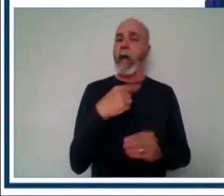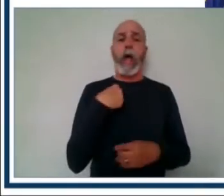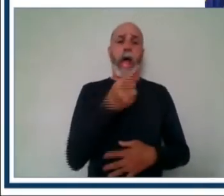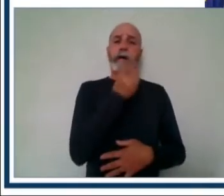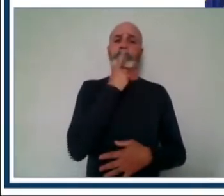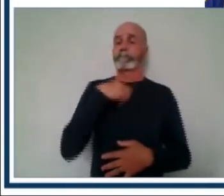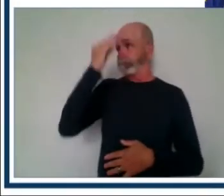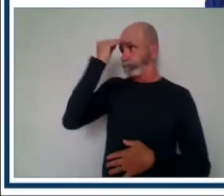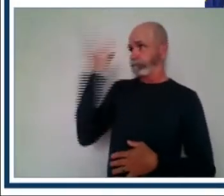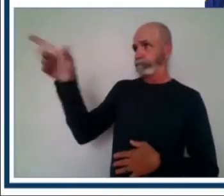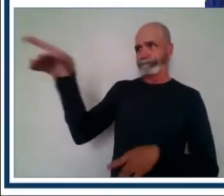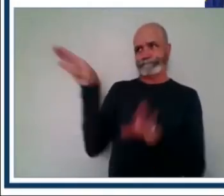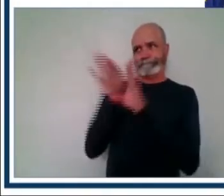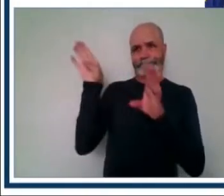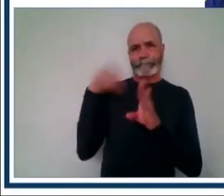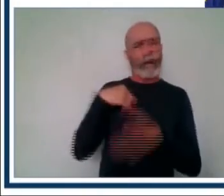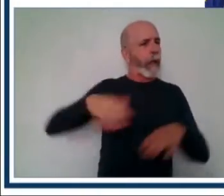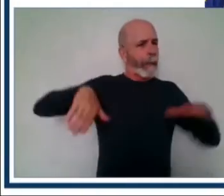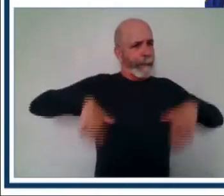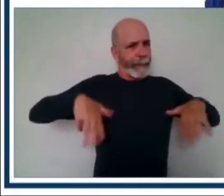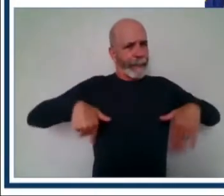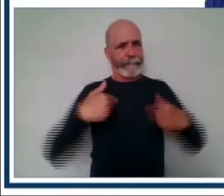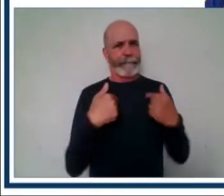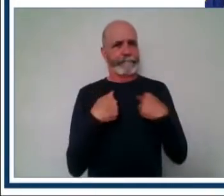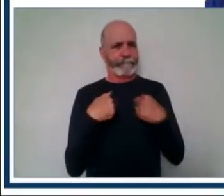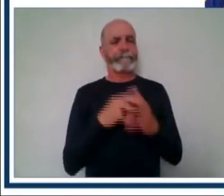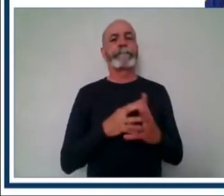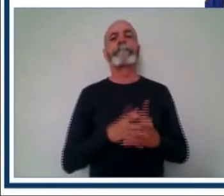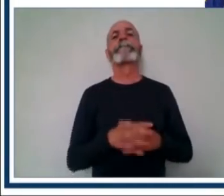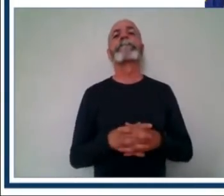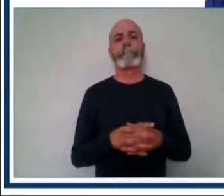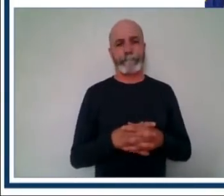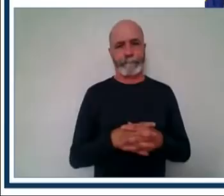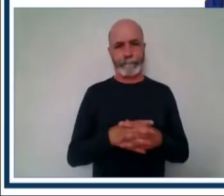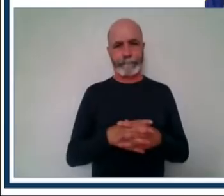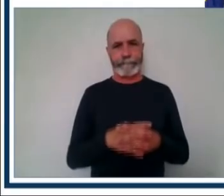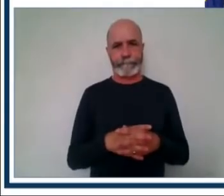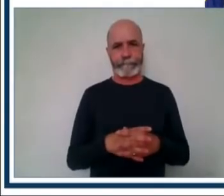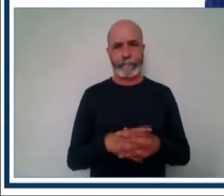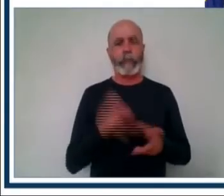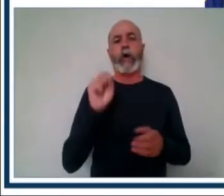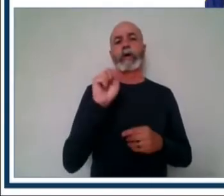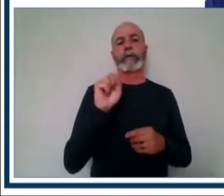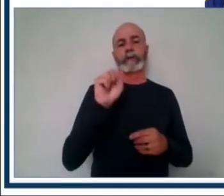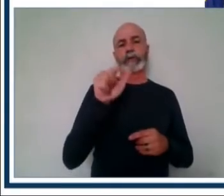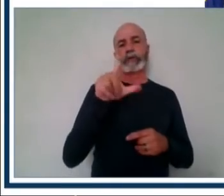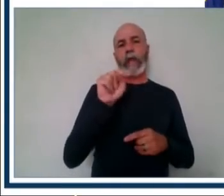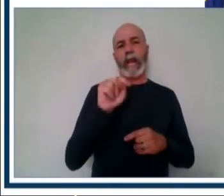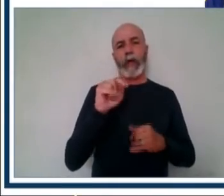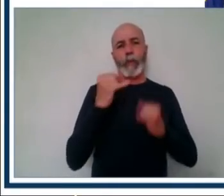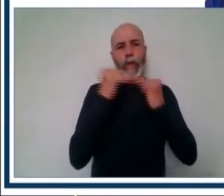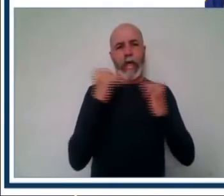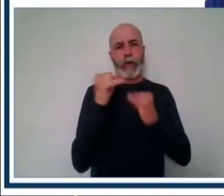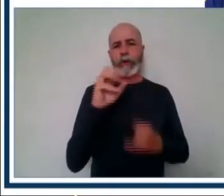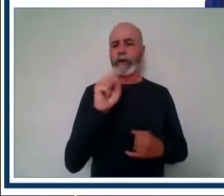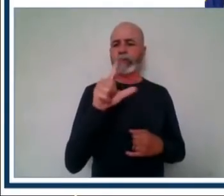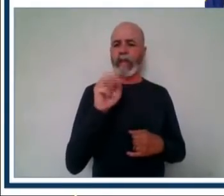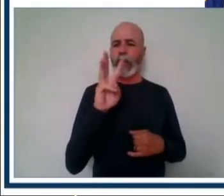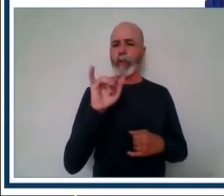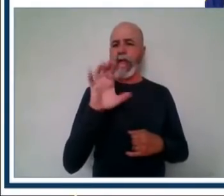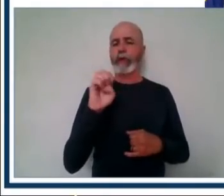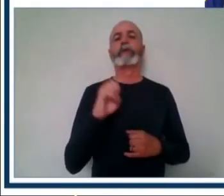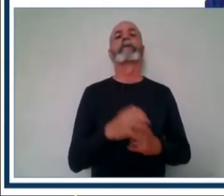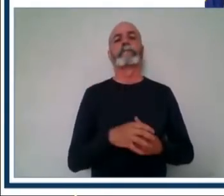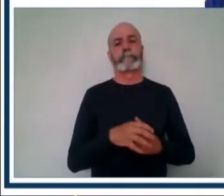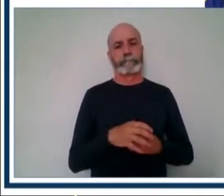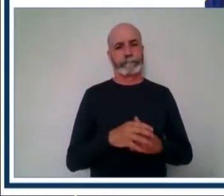Next we go to Saltwire, Chelsea Gould. Chelsea, go ahead. Hello, Dr. Strang. Yesterday you said most MFRs